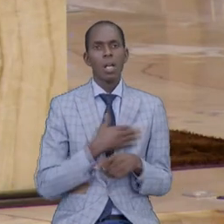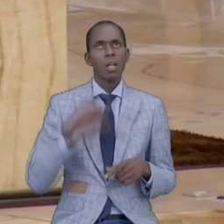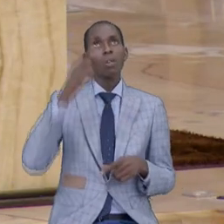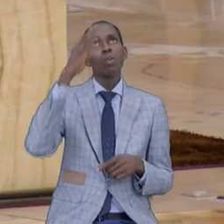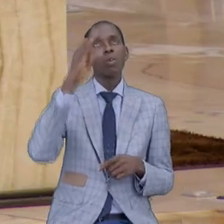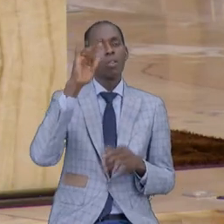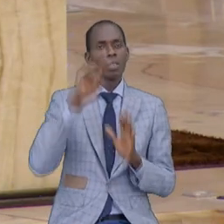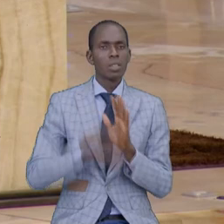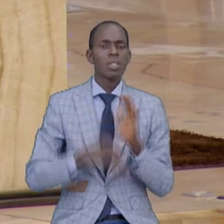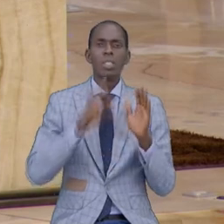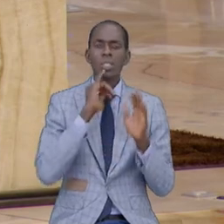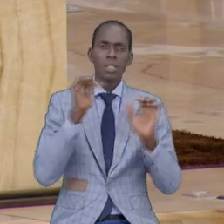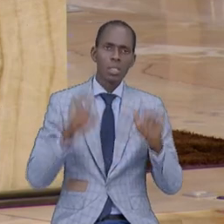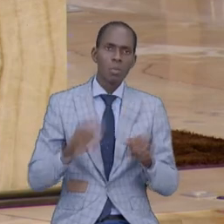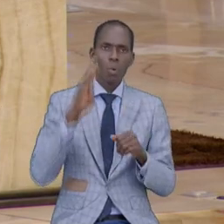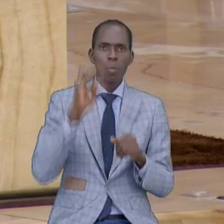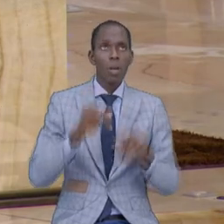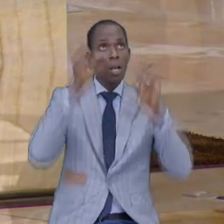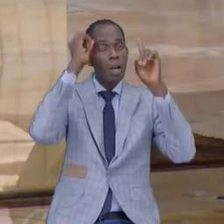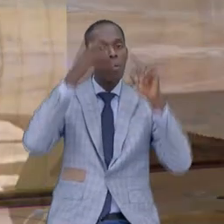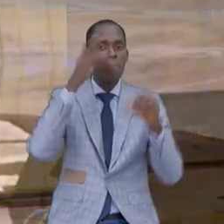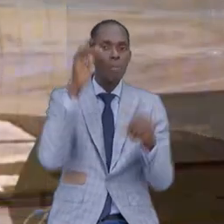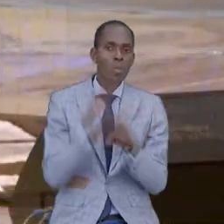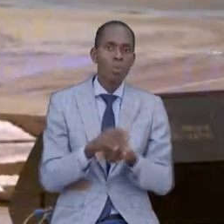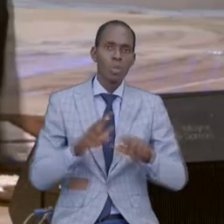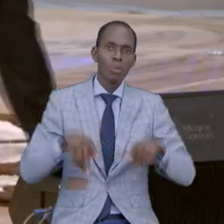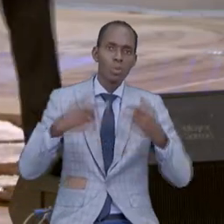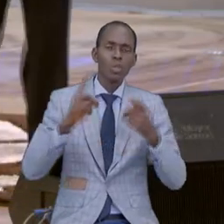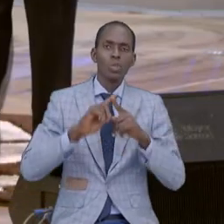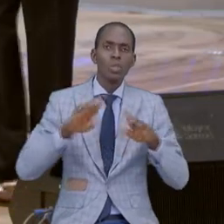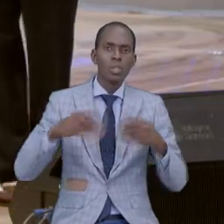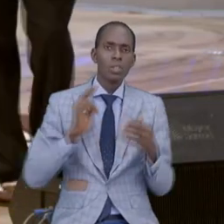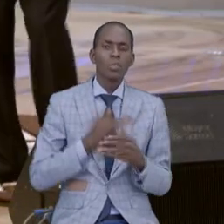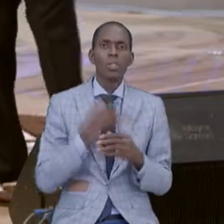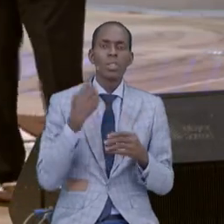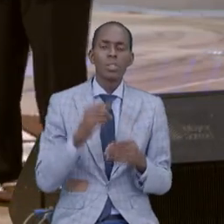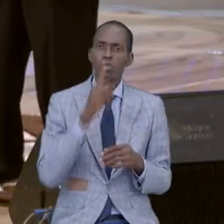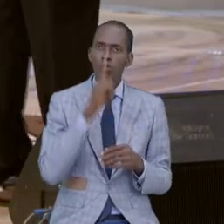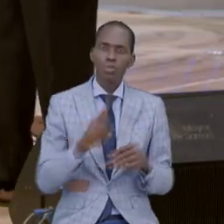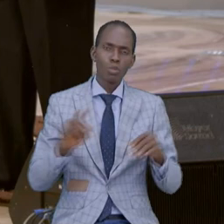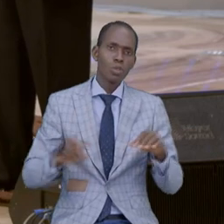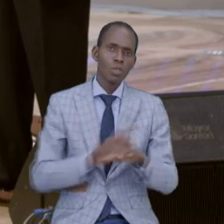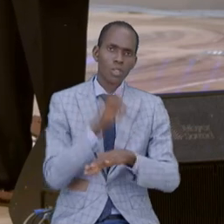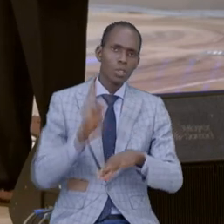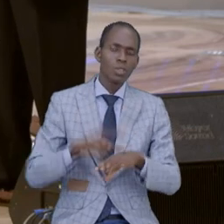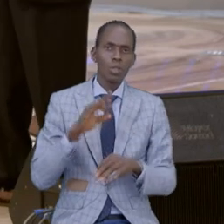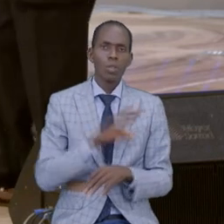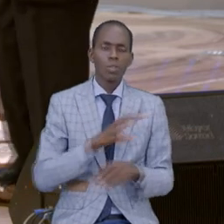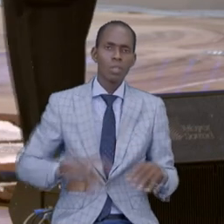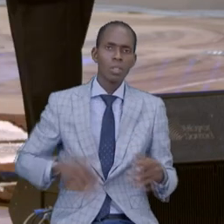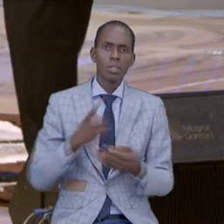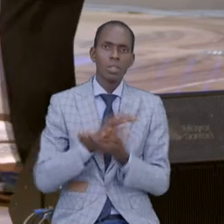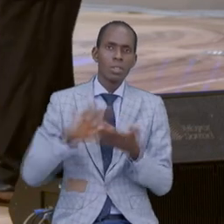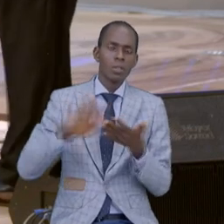is able by His promise and provision to give us the very nature of Christ, the divine nature,